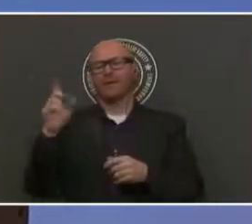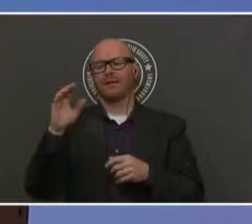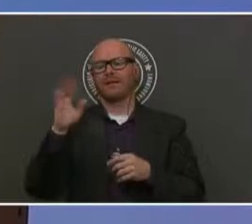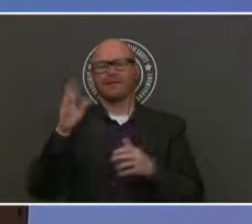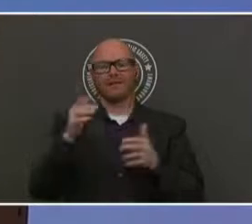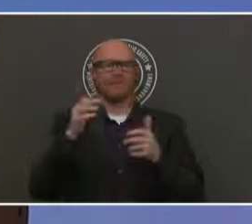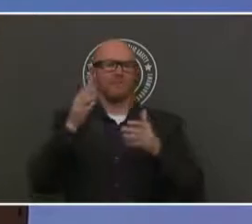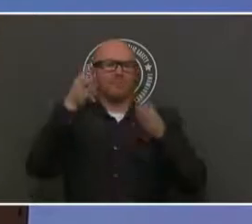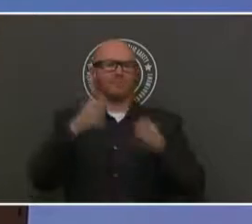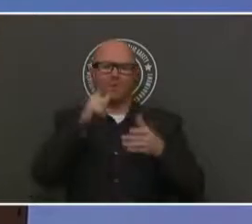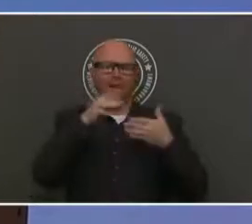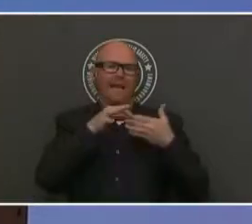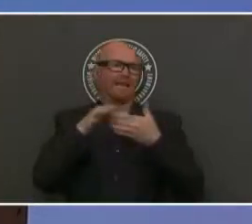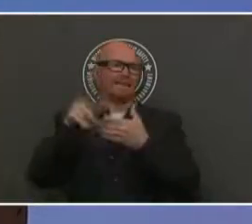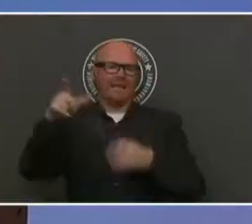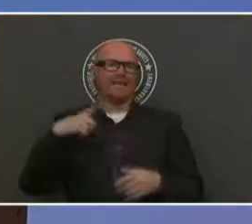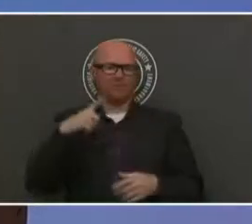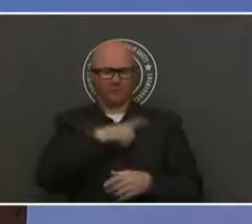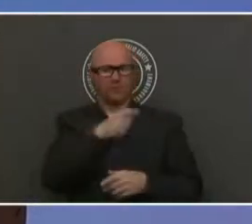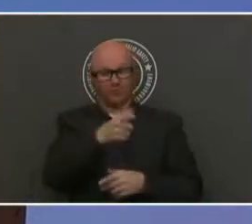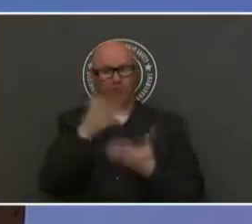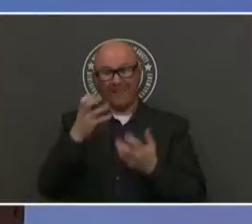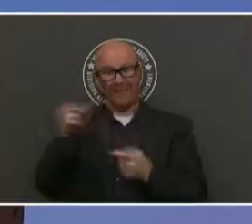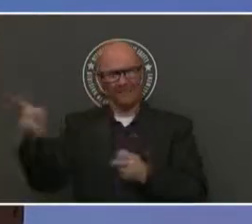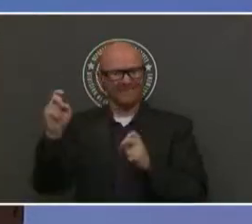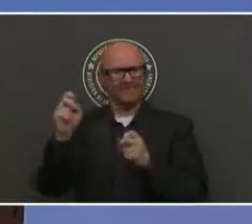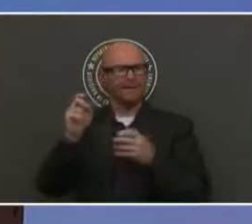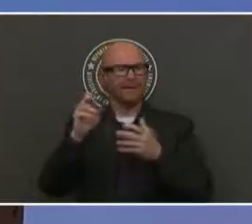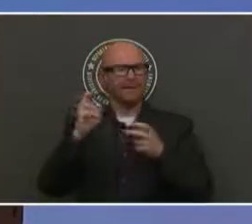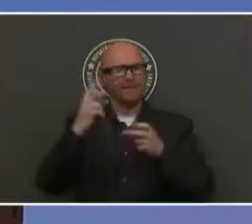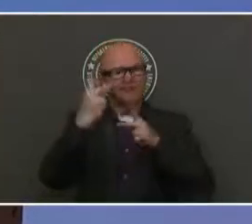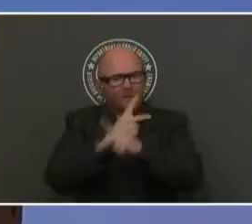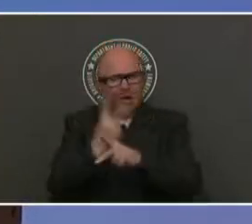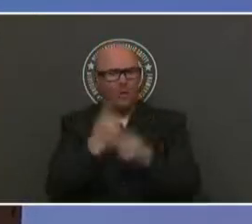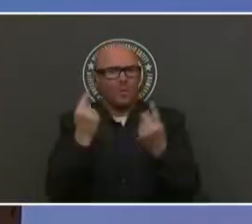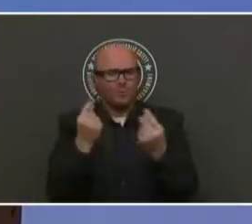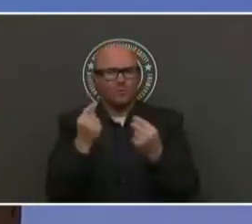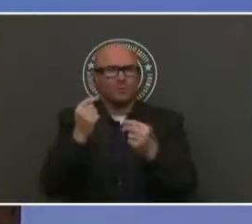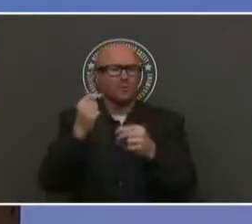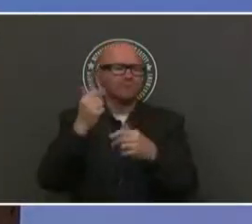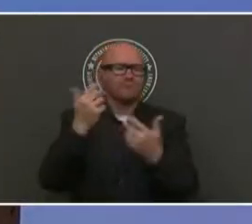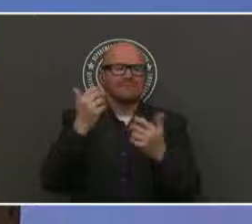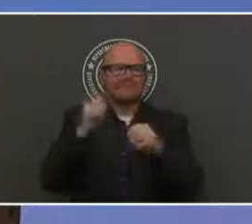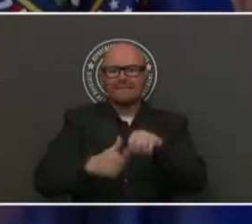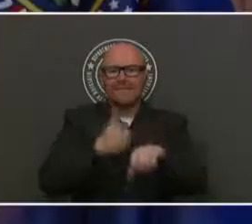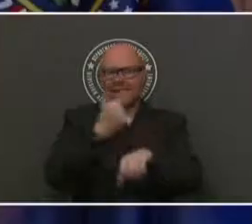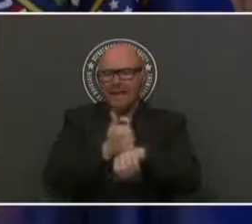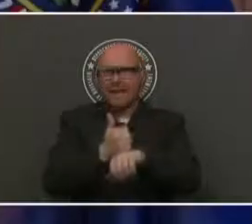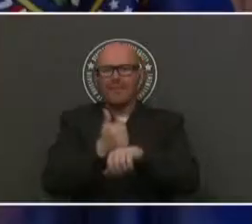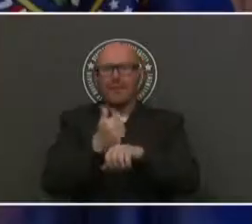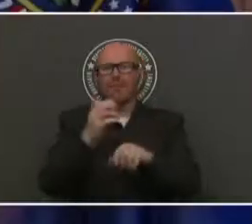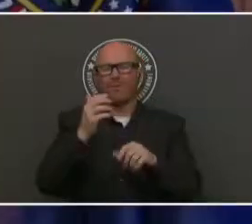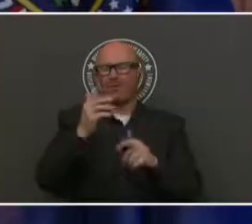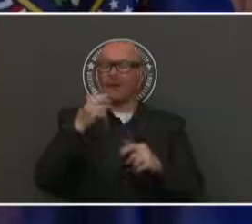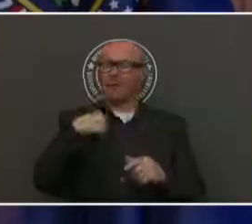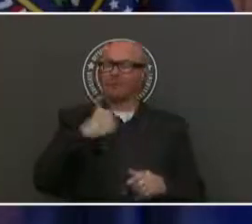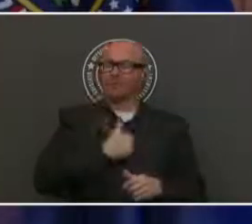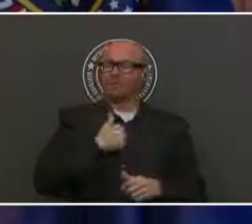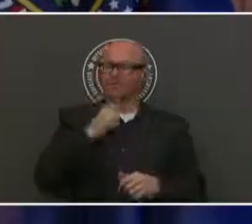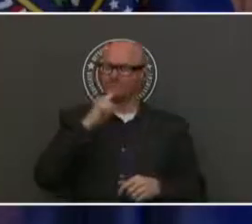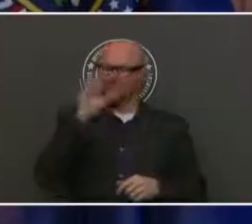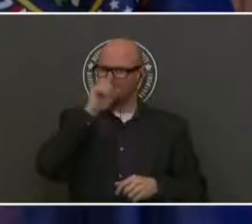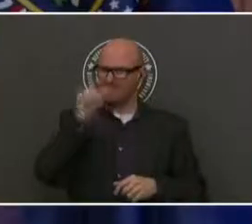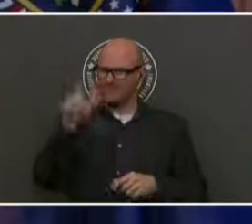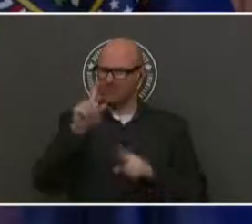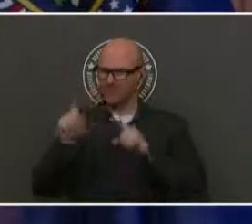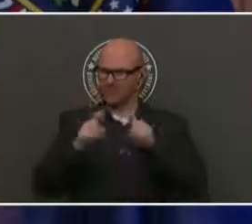up fast and, of course, this winter, so leaders aren't scrambling again to set up overflow? Yeah, well, we're so